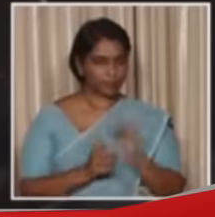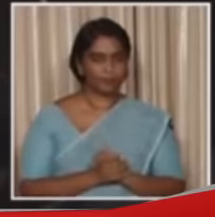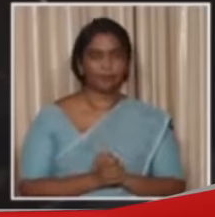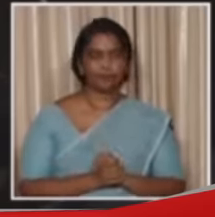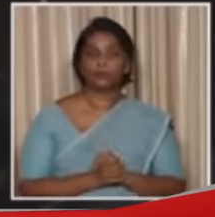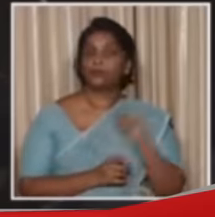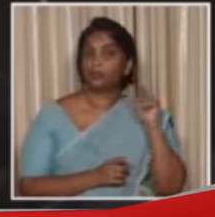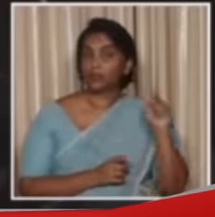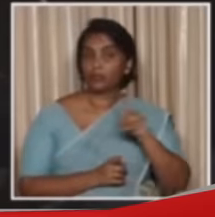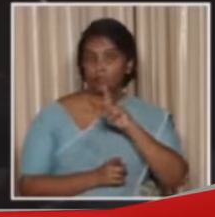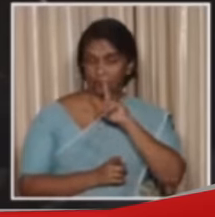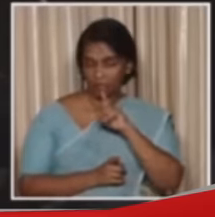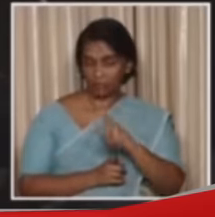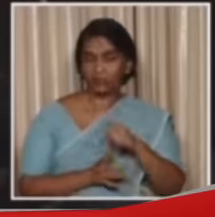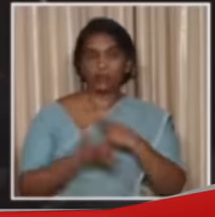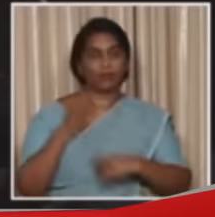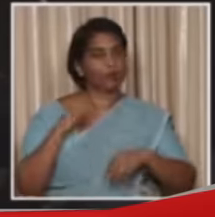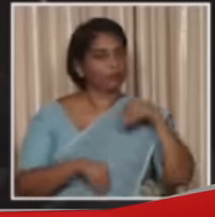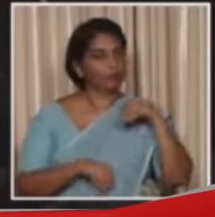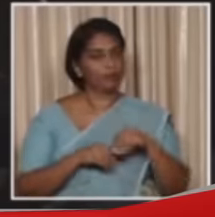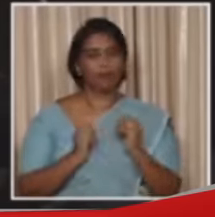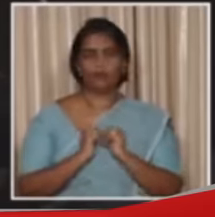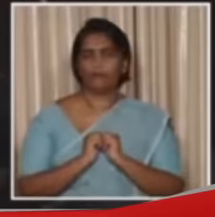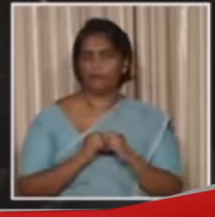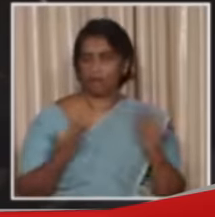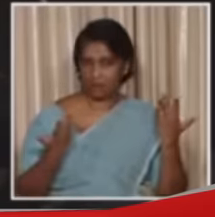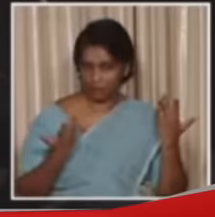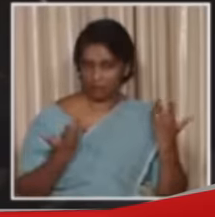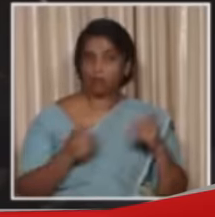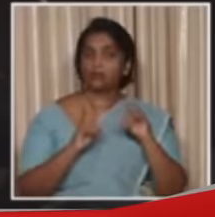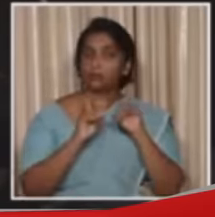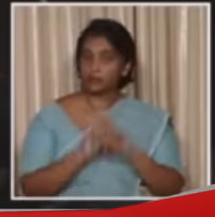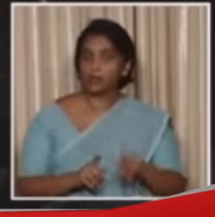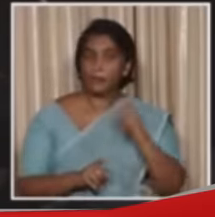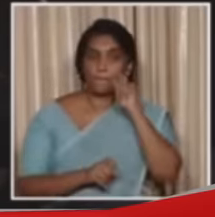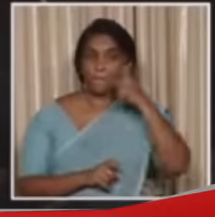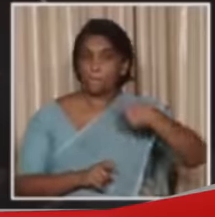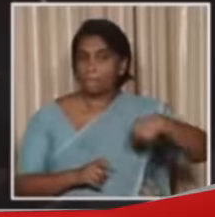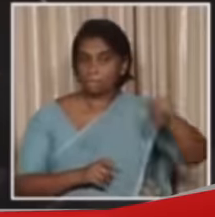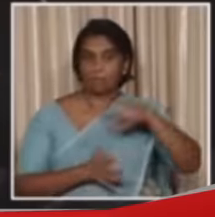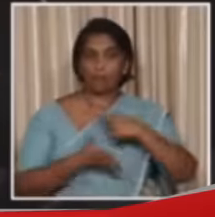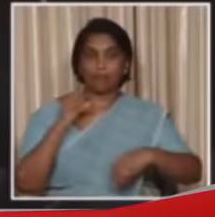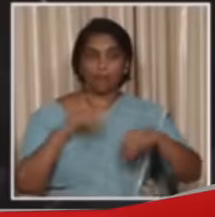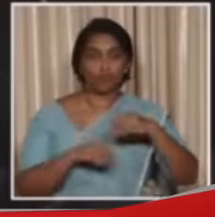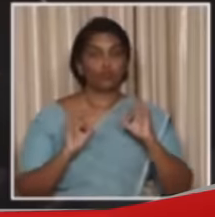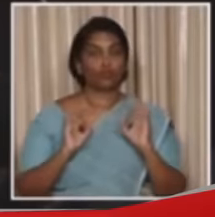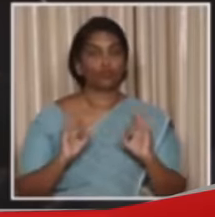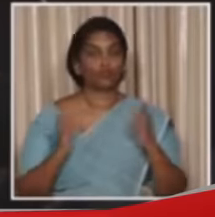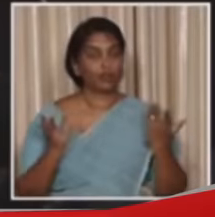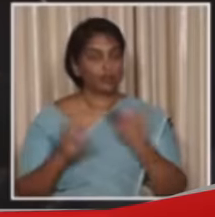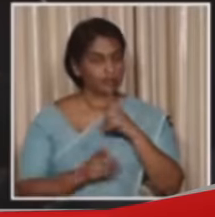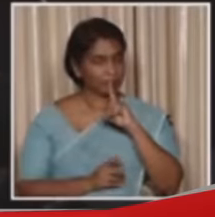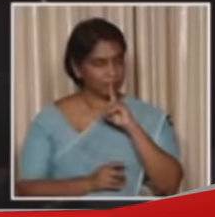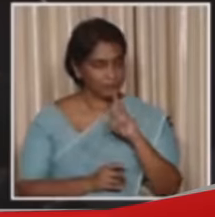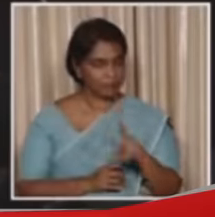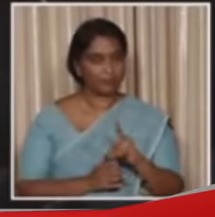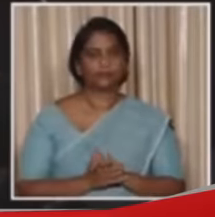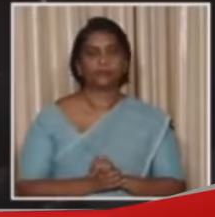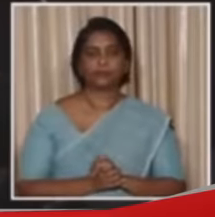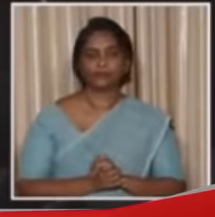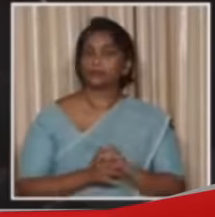unnecessary or how people are not ready for elections or how any kind of criticism of the government